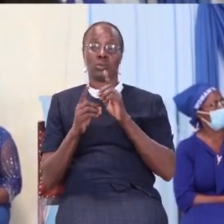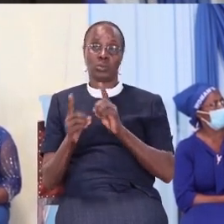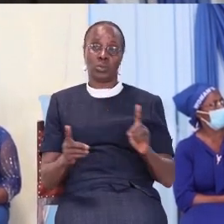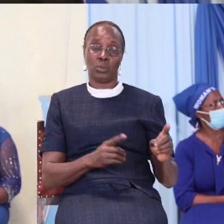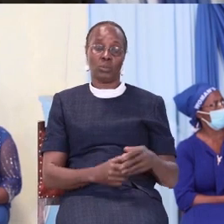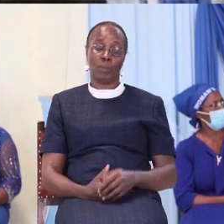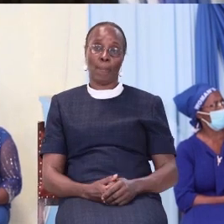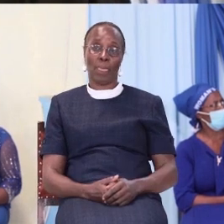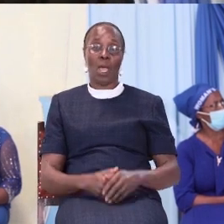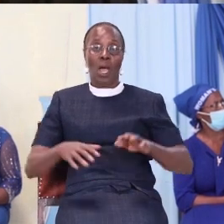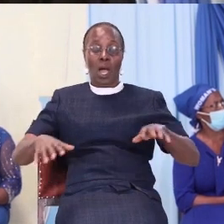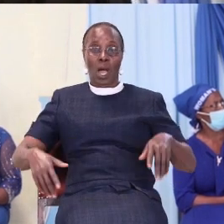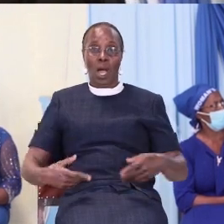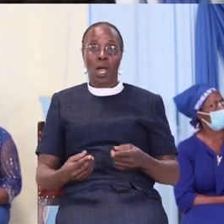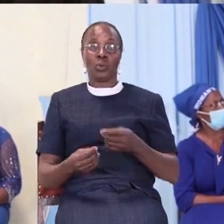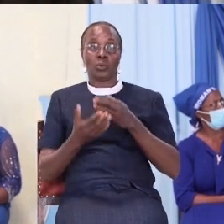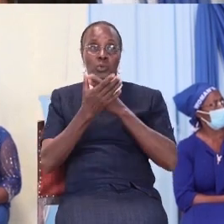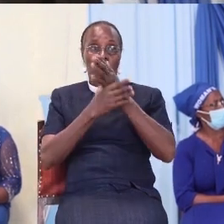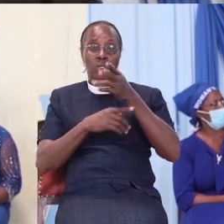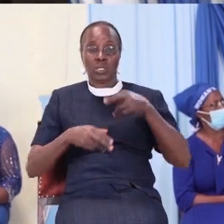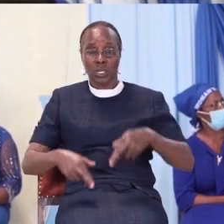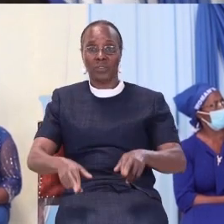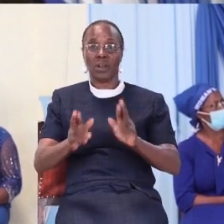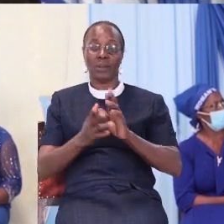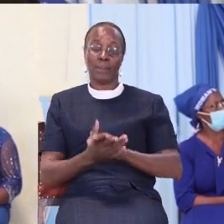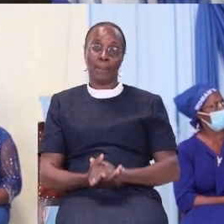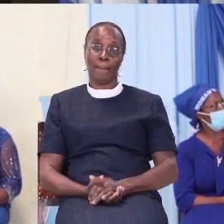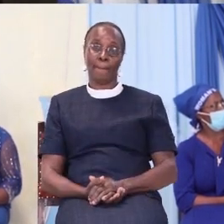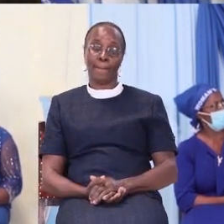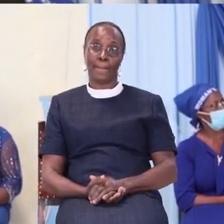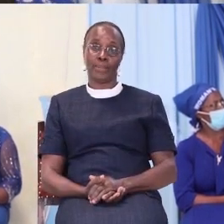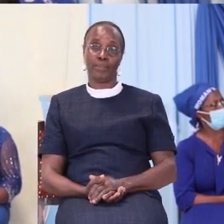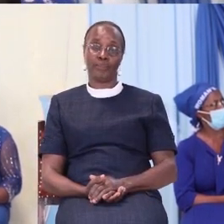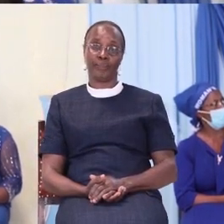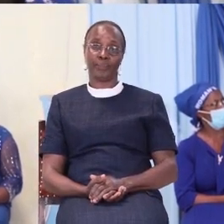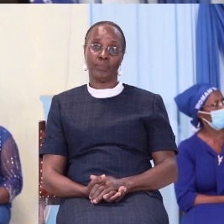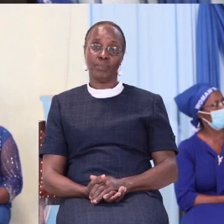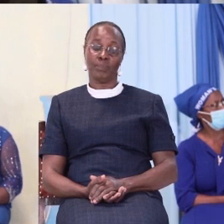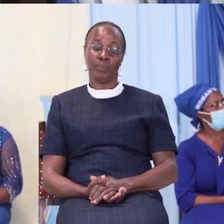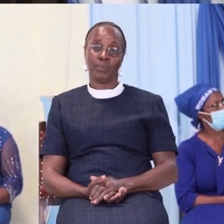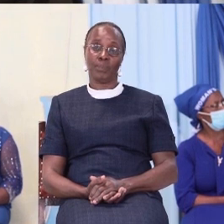so that you can take possession of where I promised you.